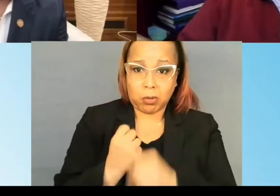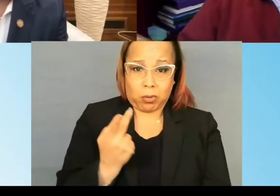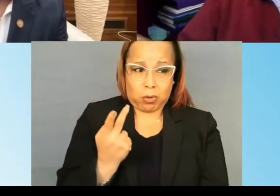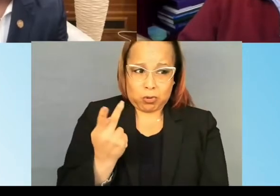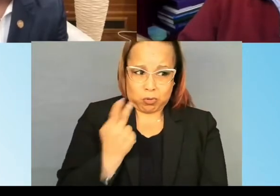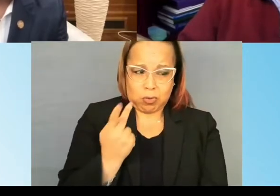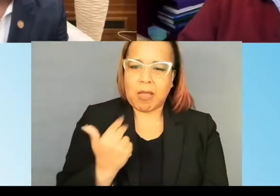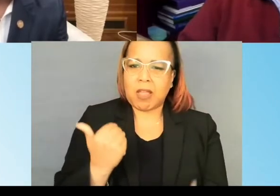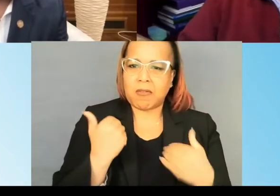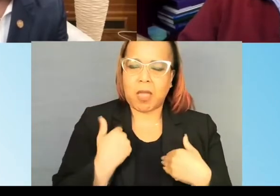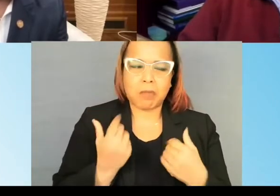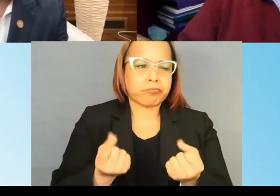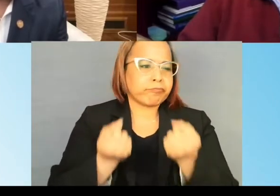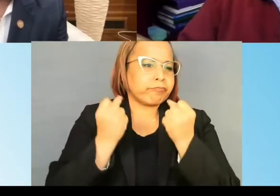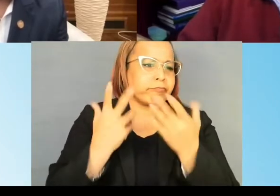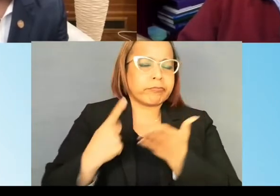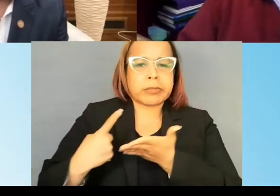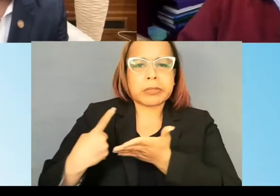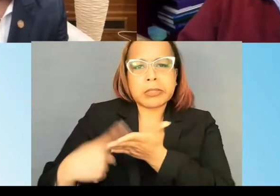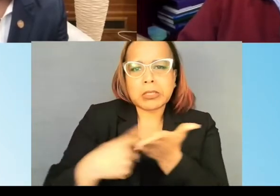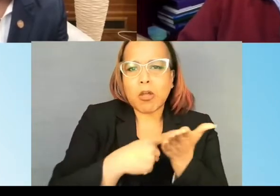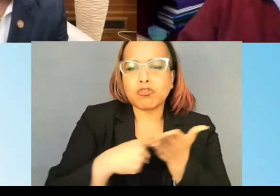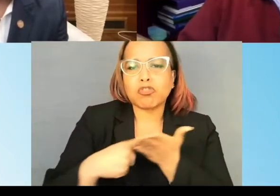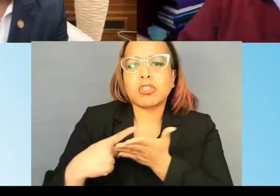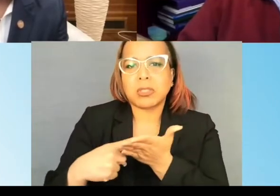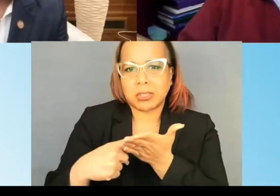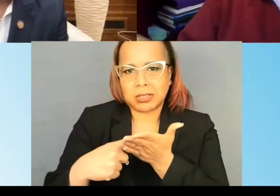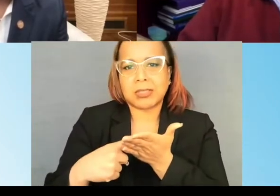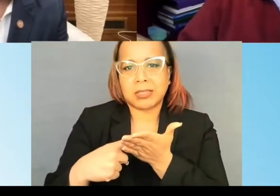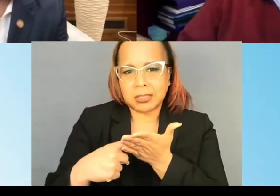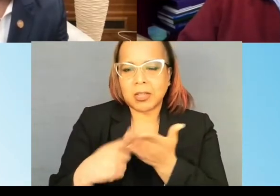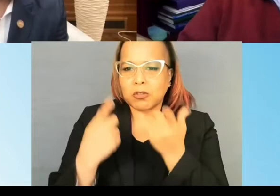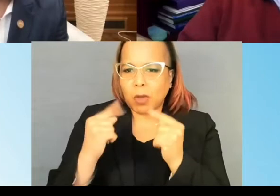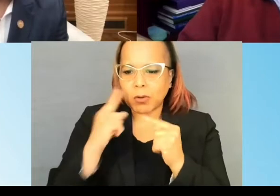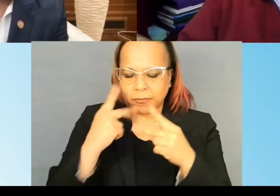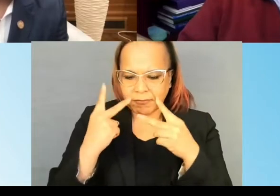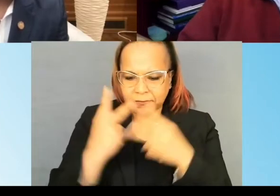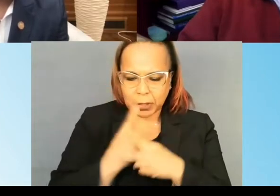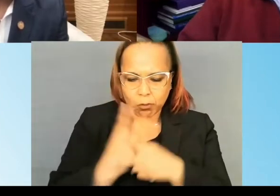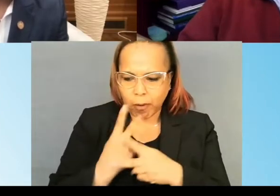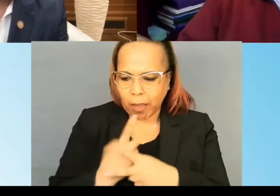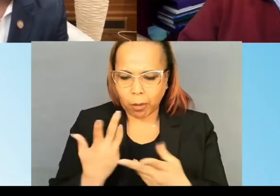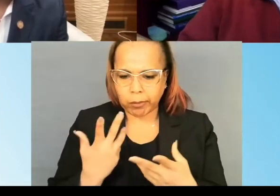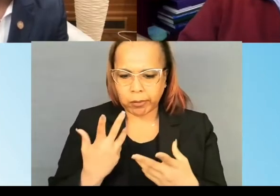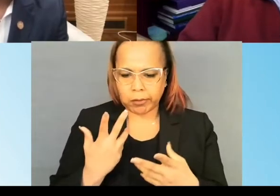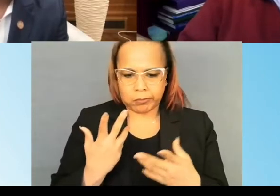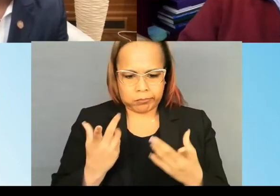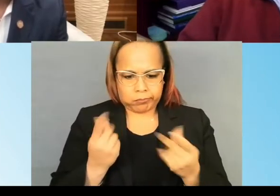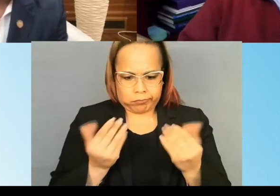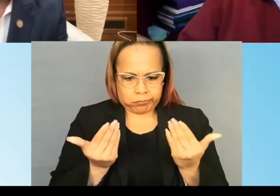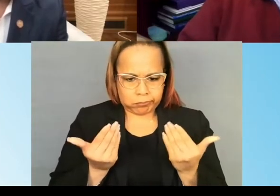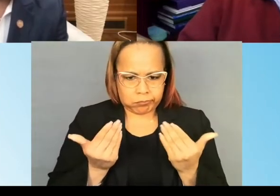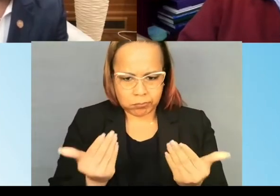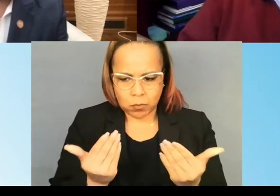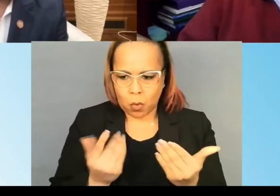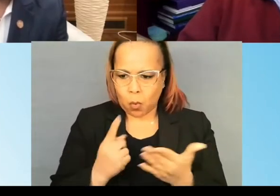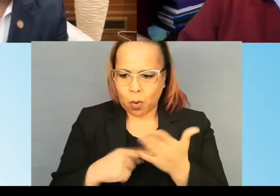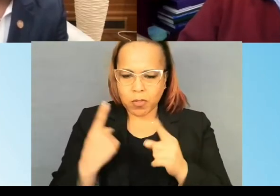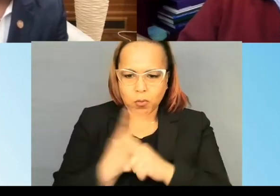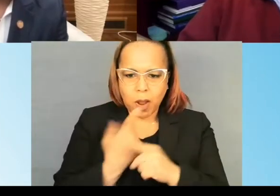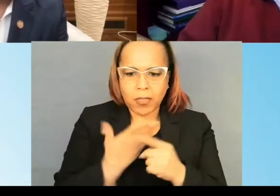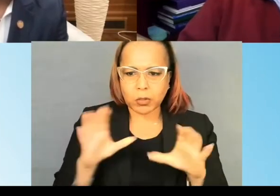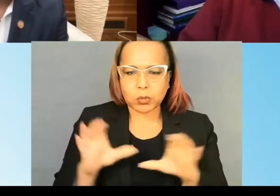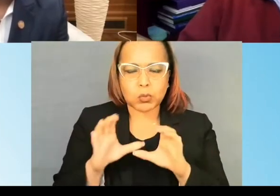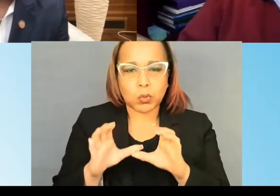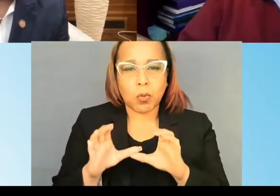a number of discussions in trying to figure out the path forward and what was the right thing to do.